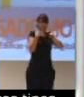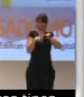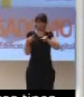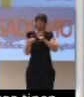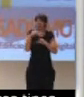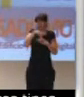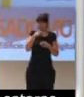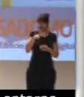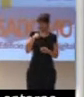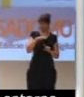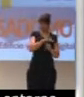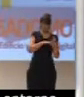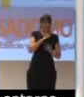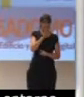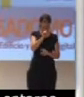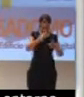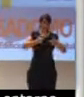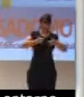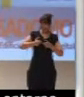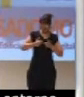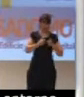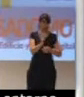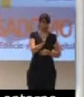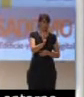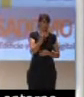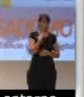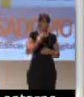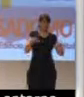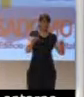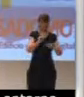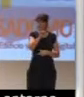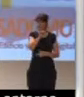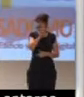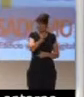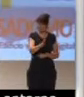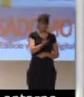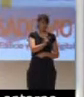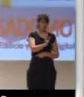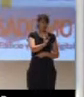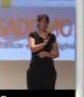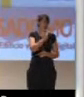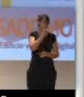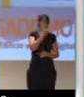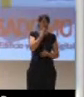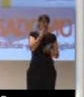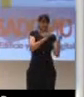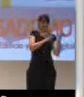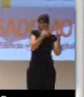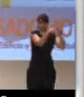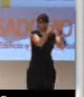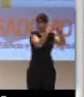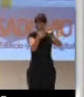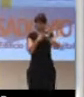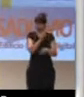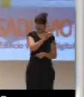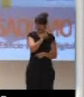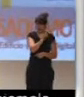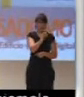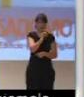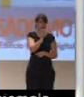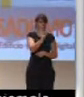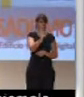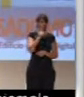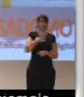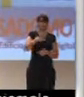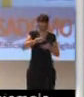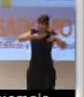this environment. So we have our game console, we have the TV, we have different types of computers,